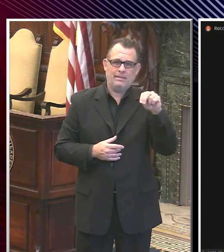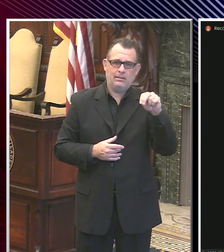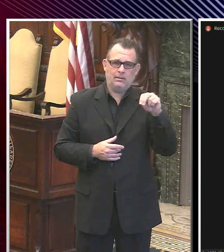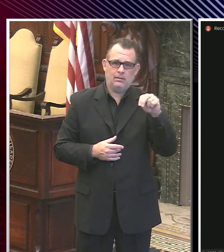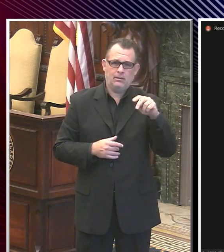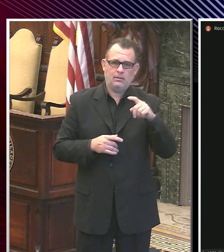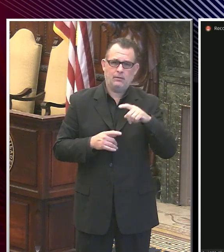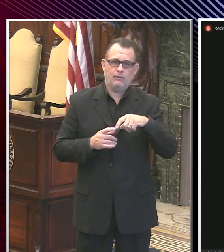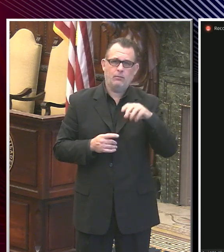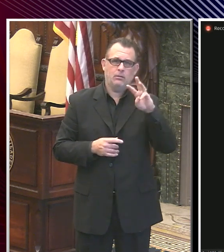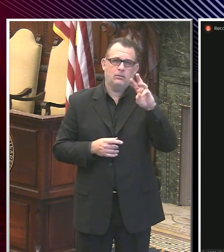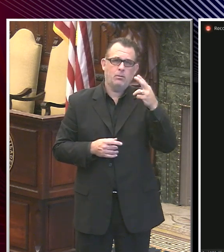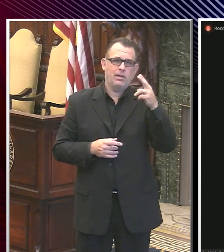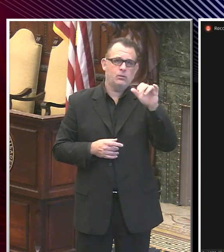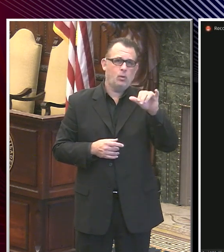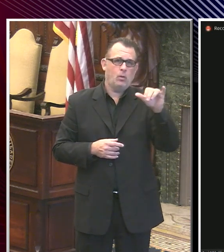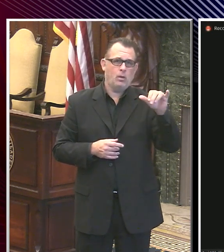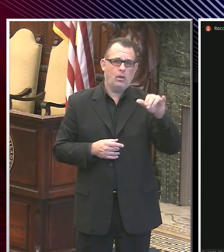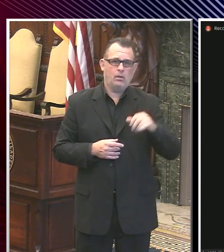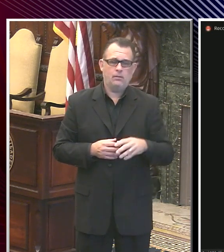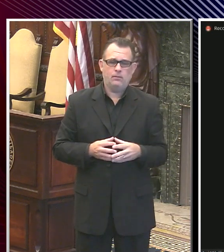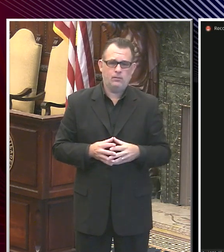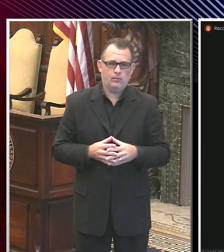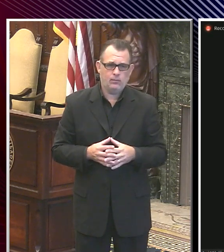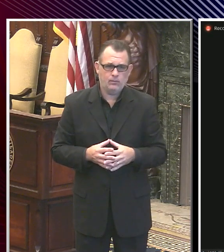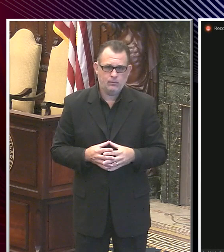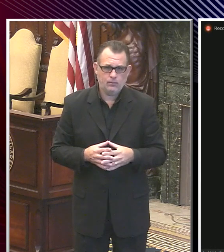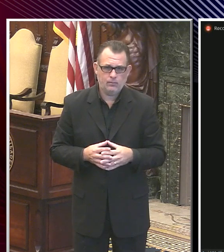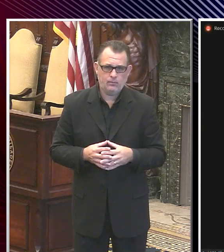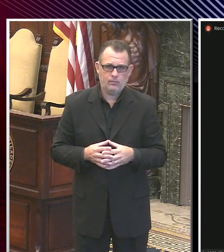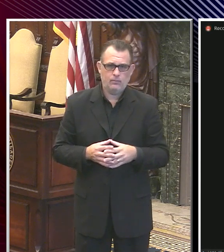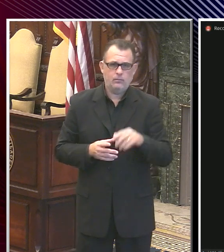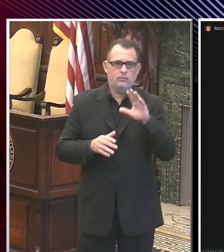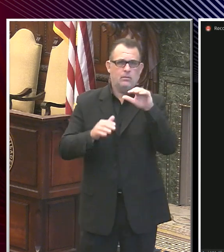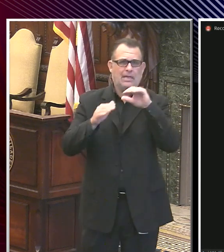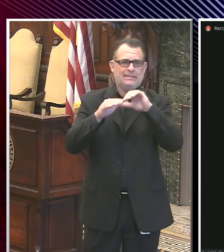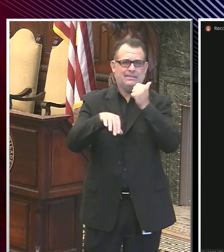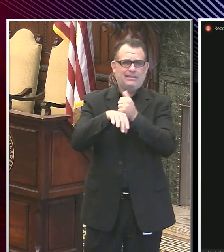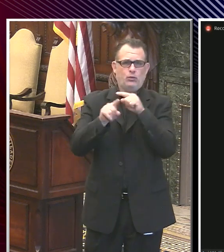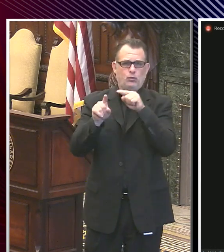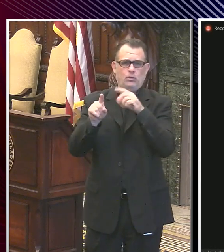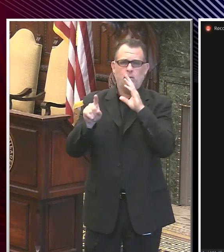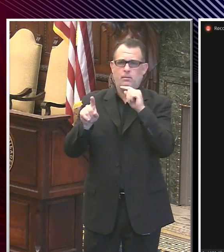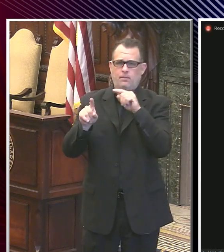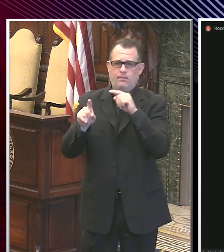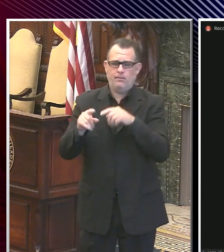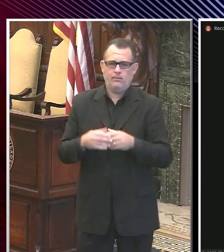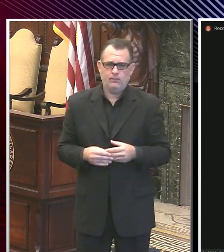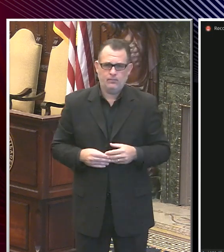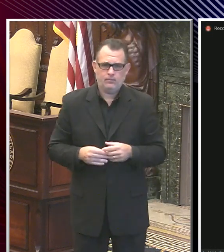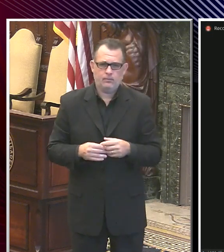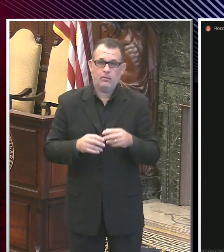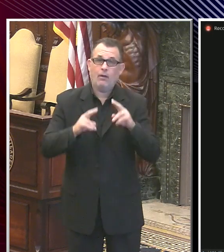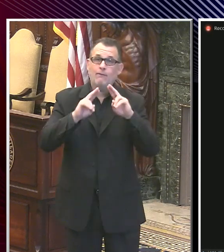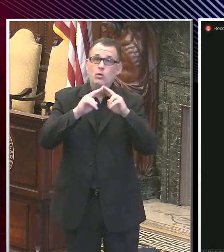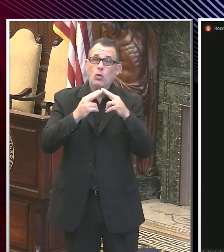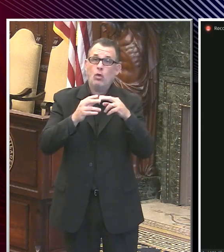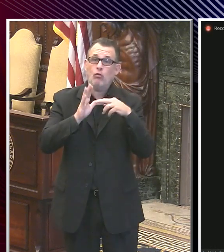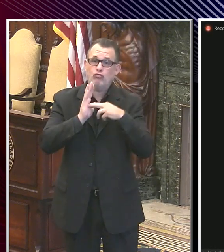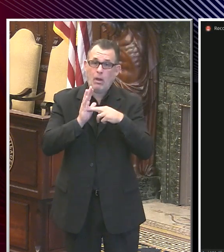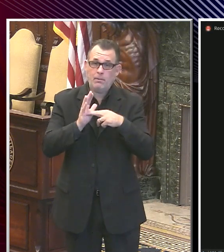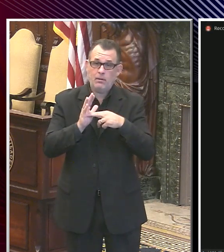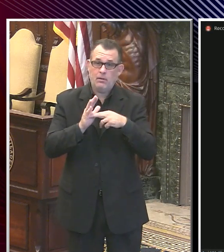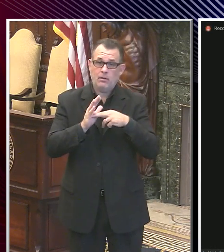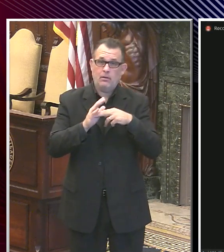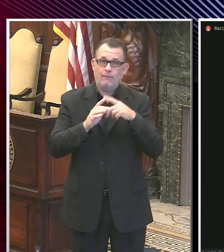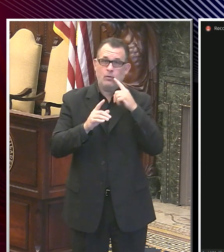quick question. For the access centers, has the union that represents rec center